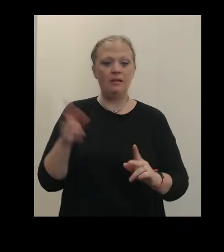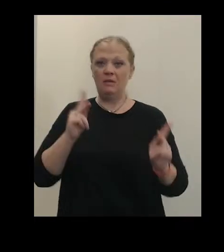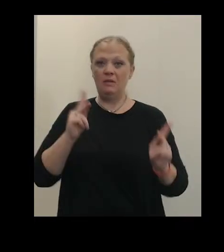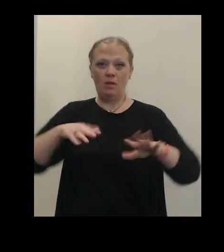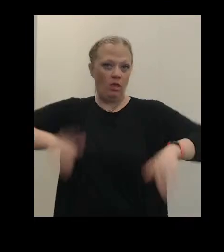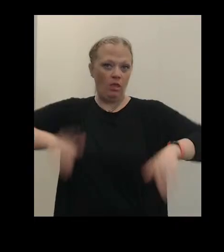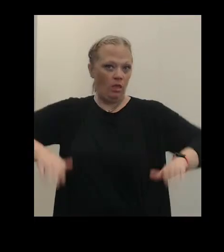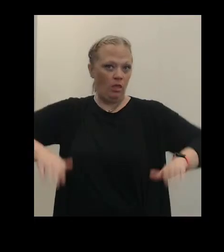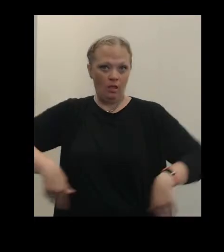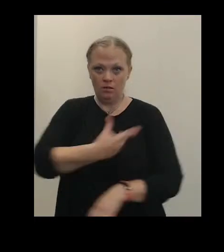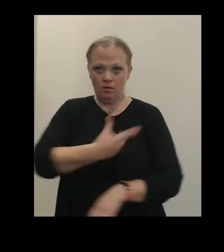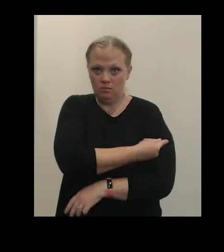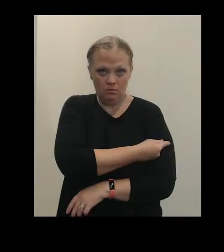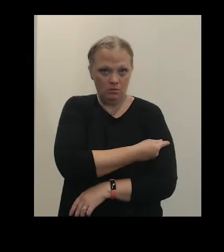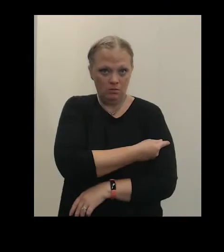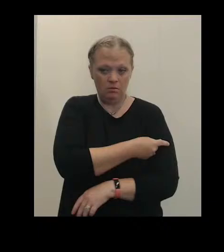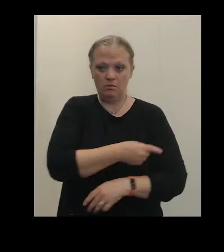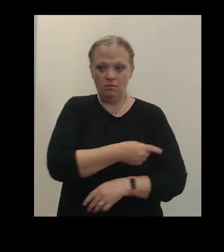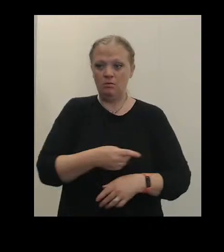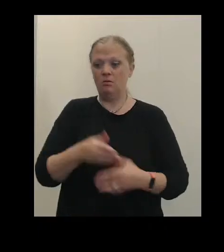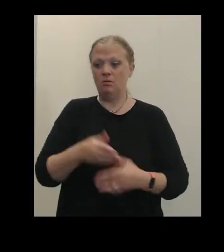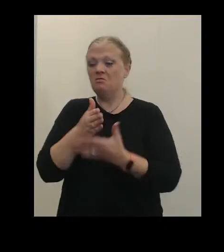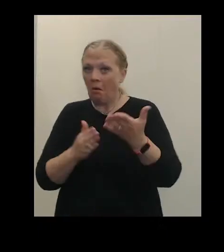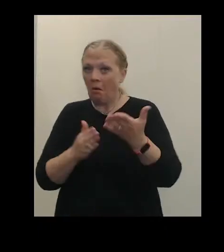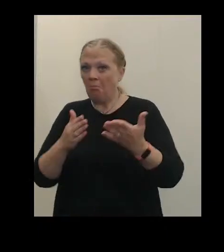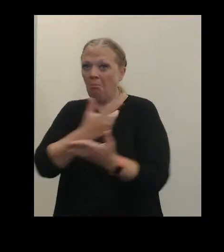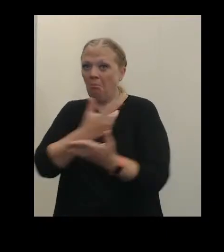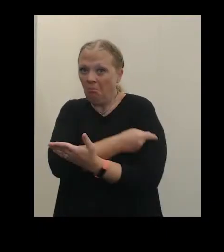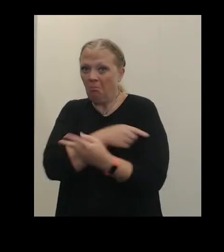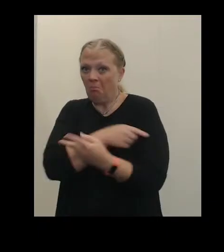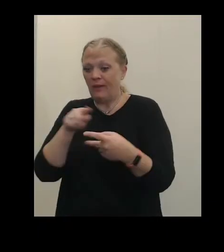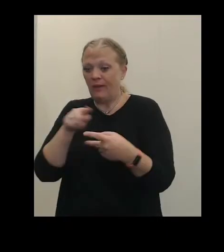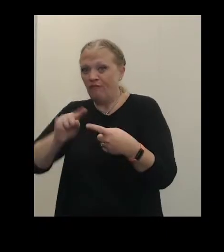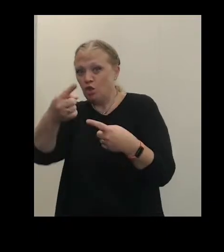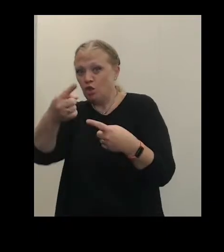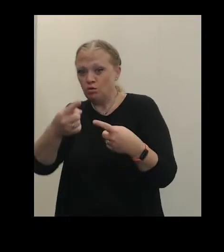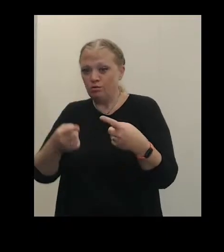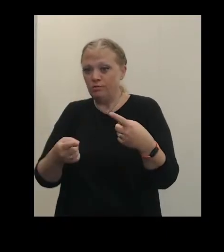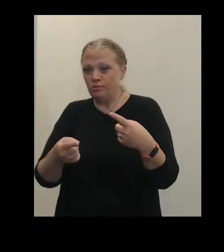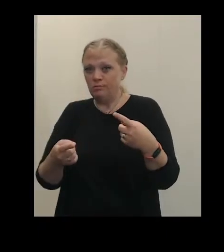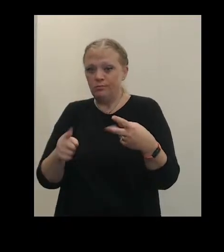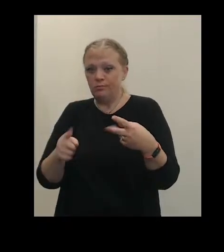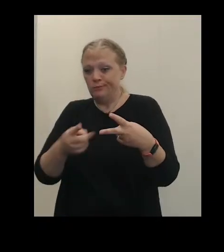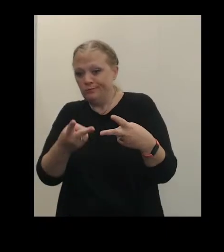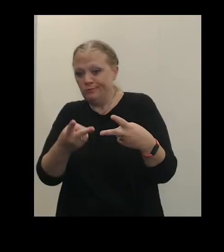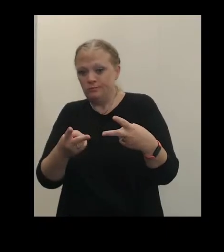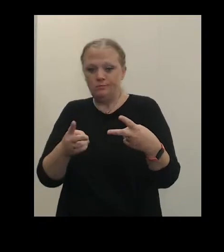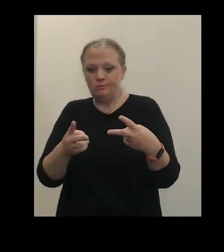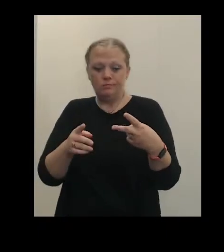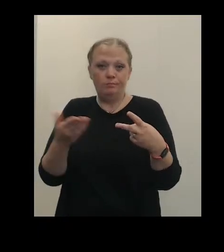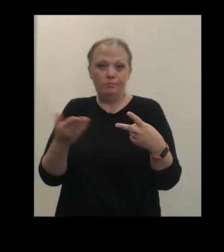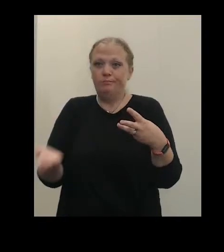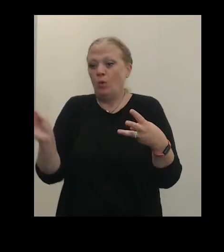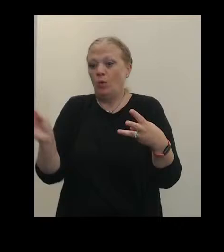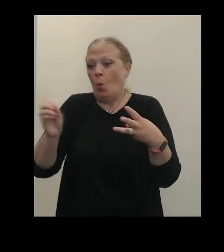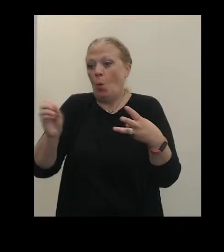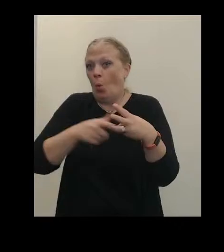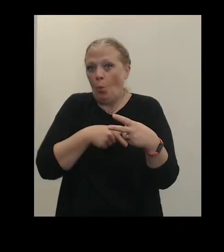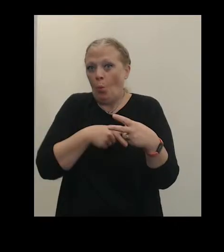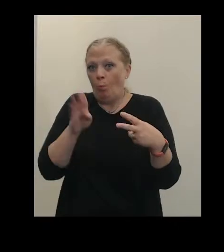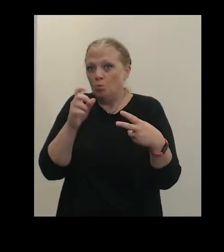unvaccinated, those who have received partial vaccination, maybe they completed the initial series but they never got a booster,